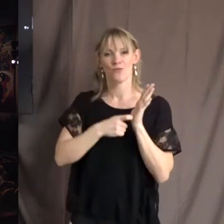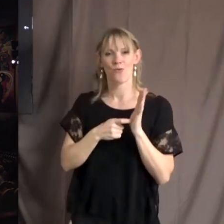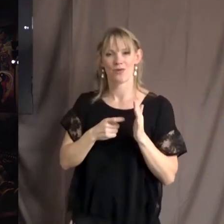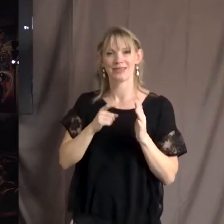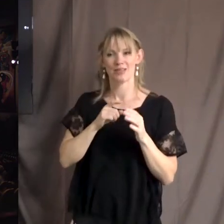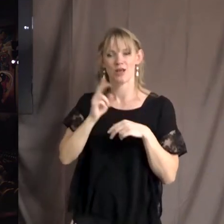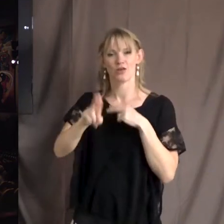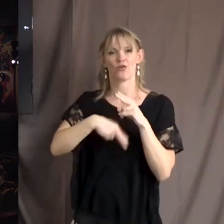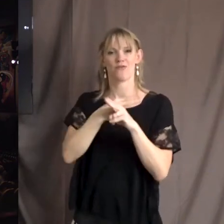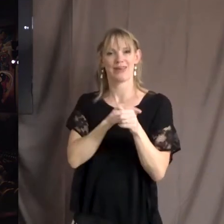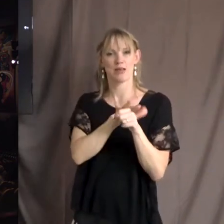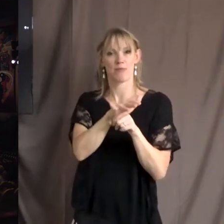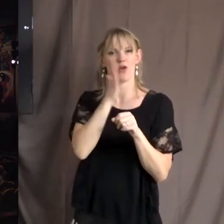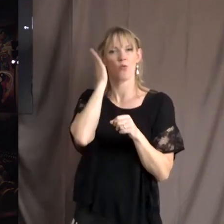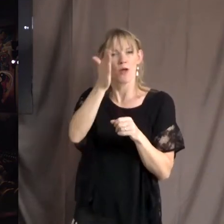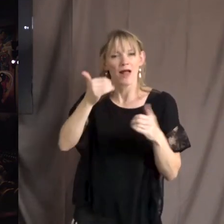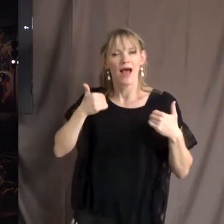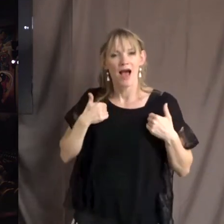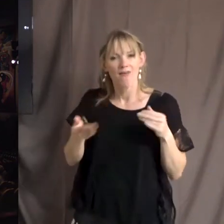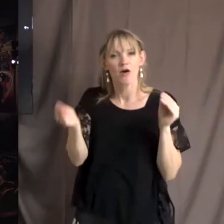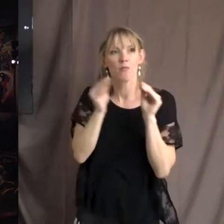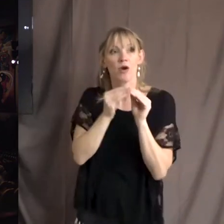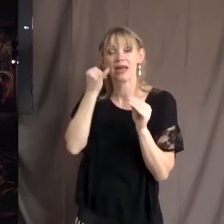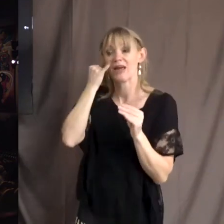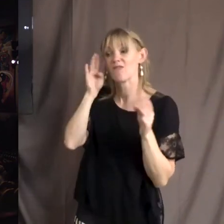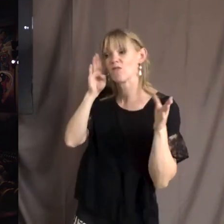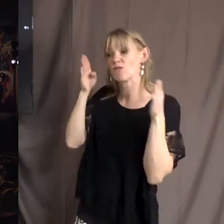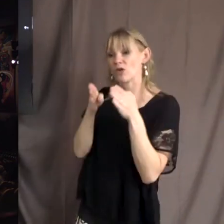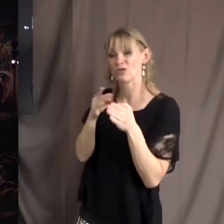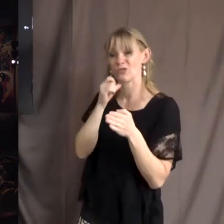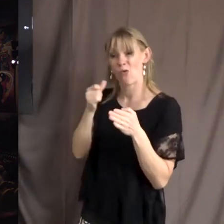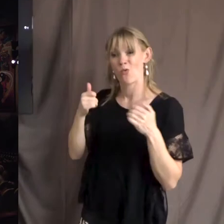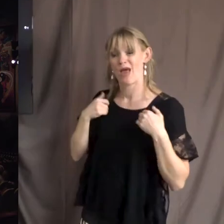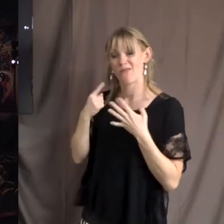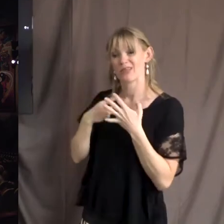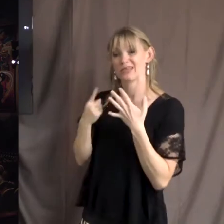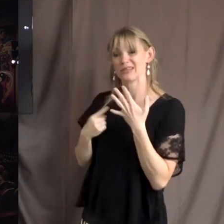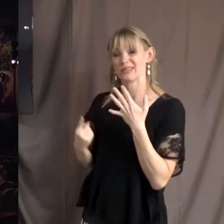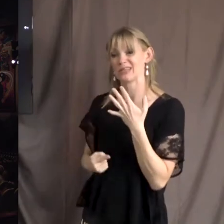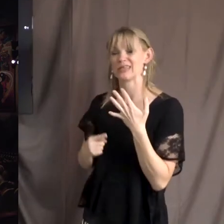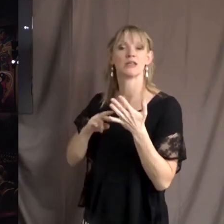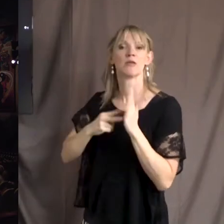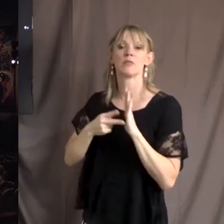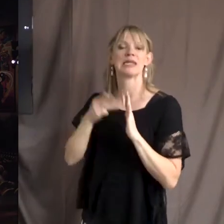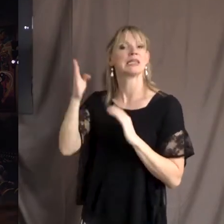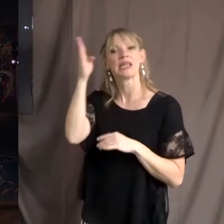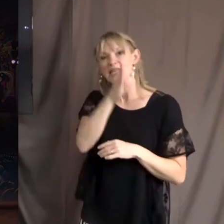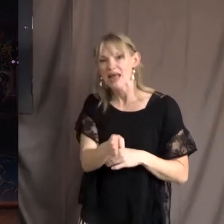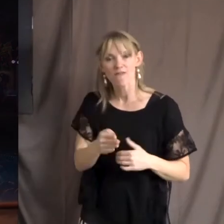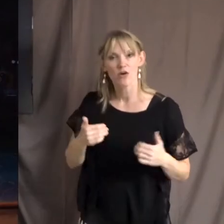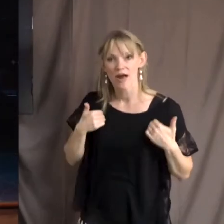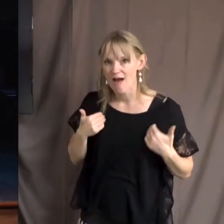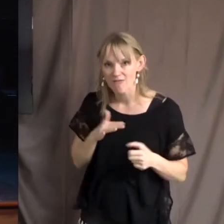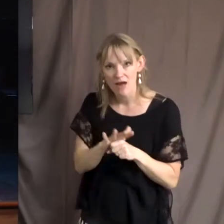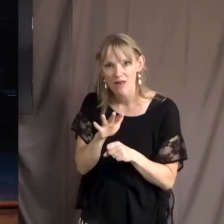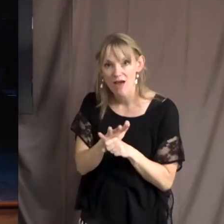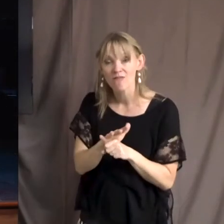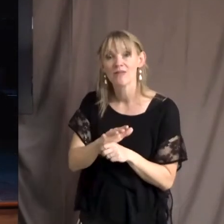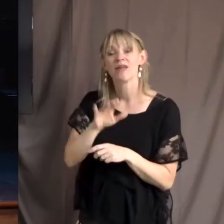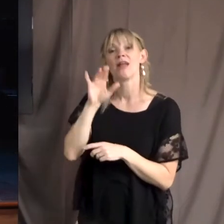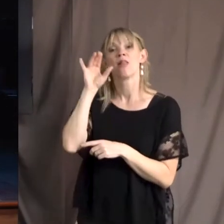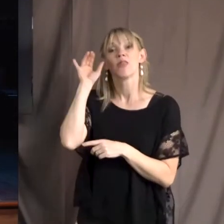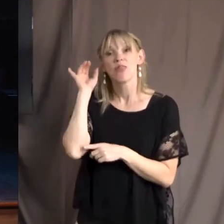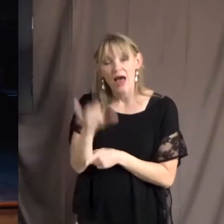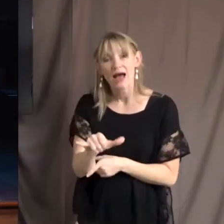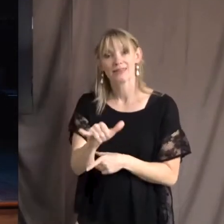more. If you concentrate on what you don't have, you will never have enough. That's the practice, isn't it, of